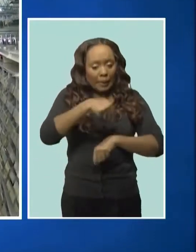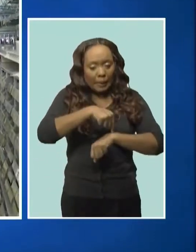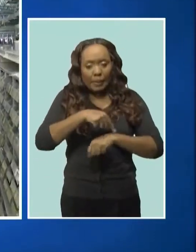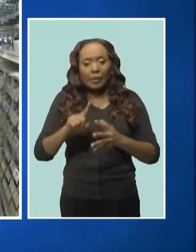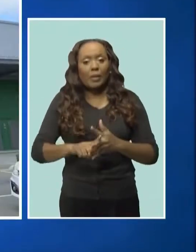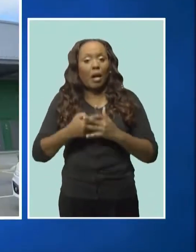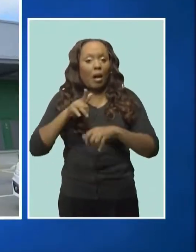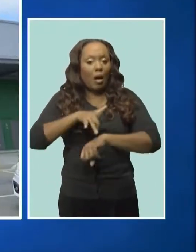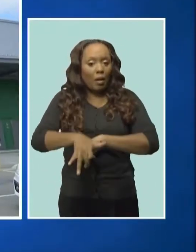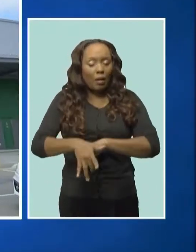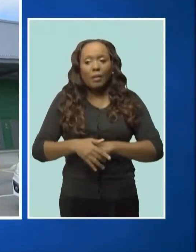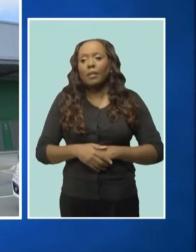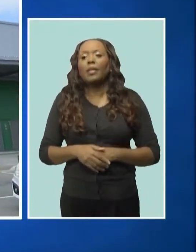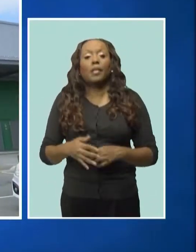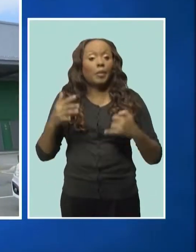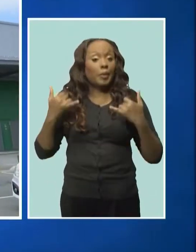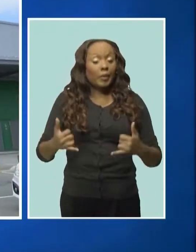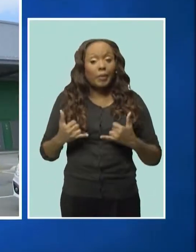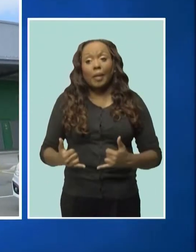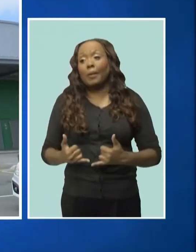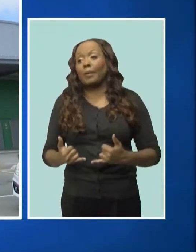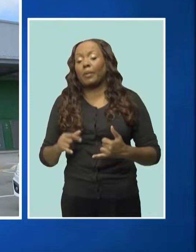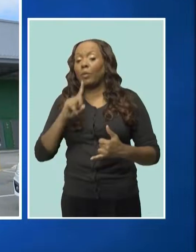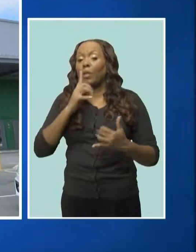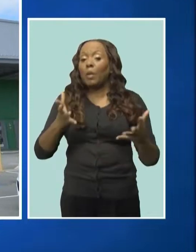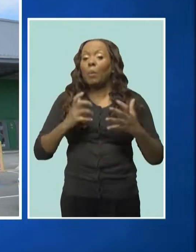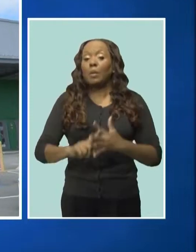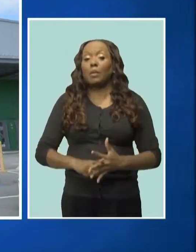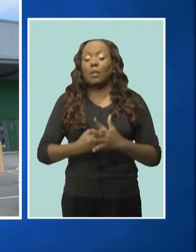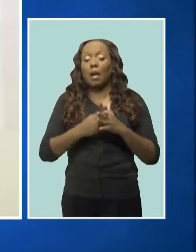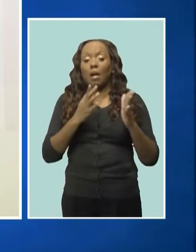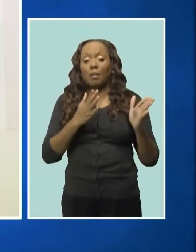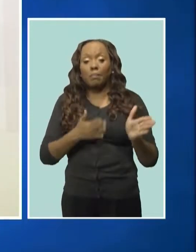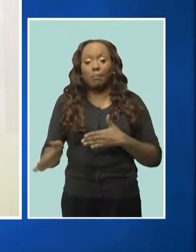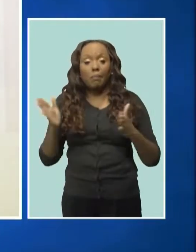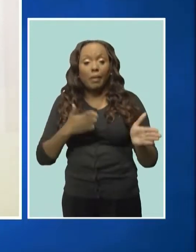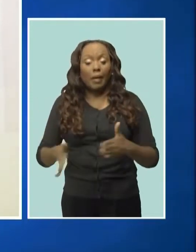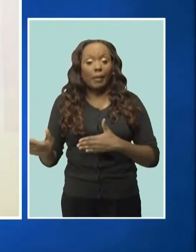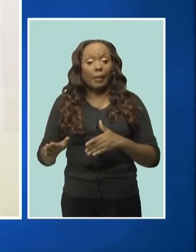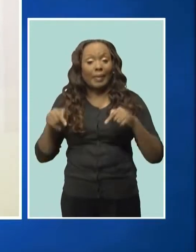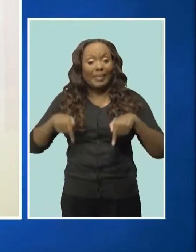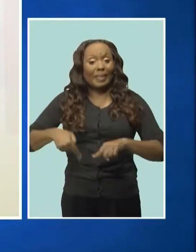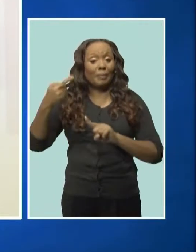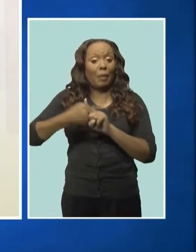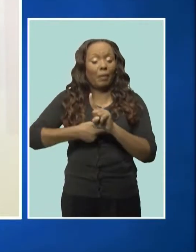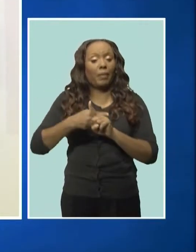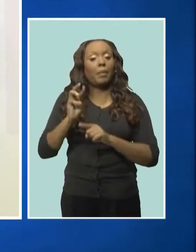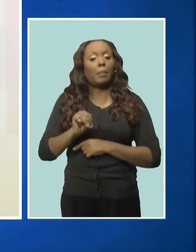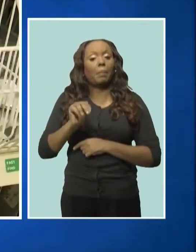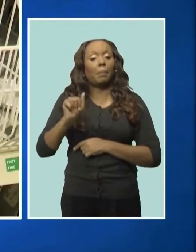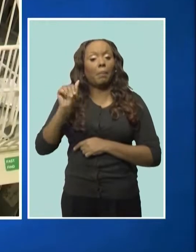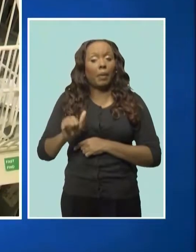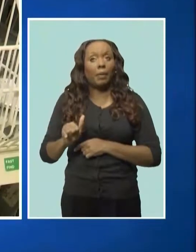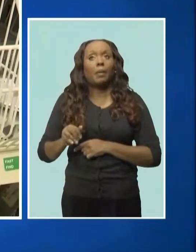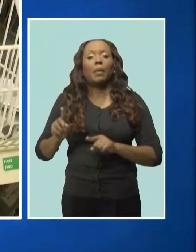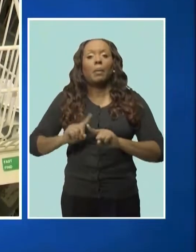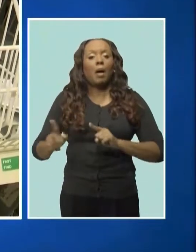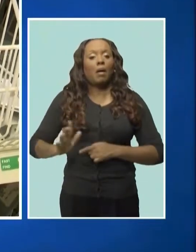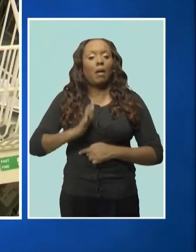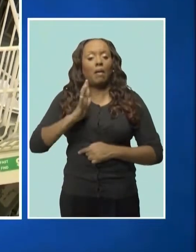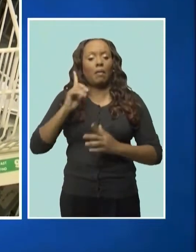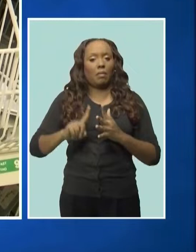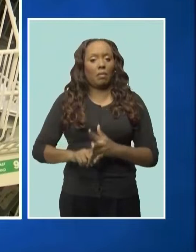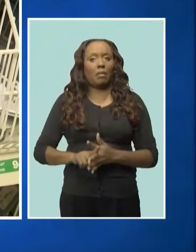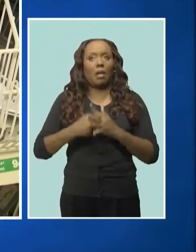preparedness so they are not caught by surprise again. However, he stresses the official start of the hurricane